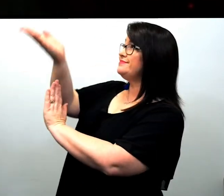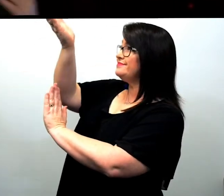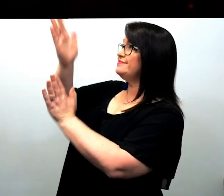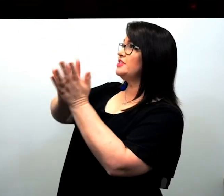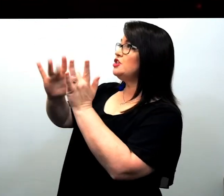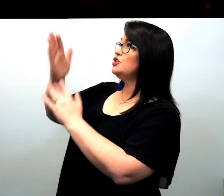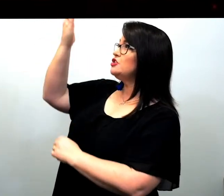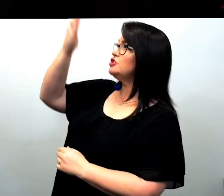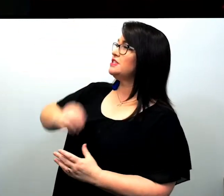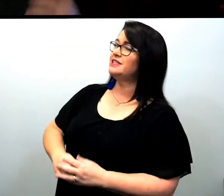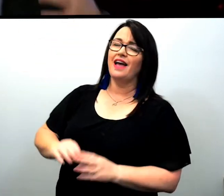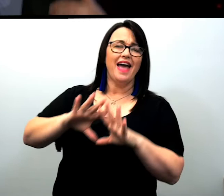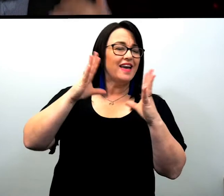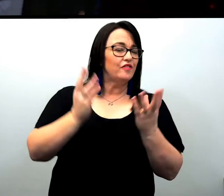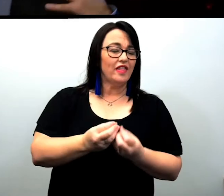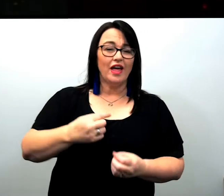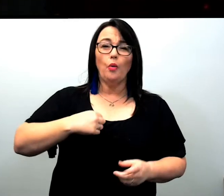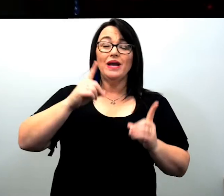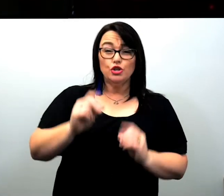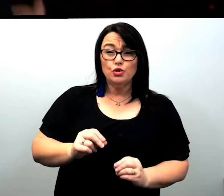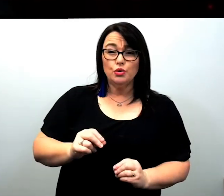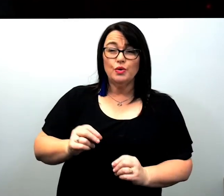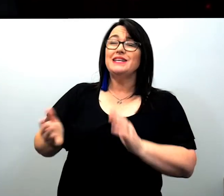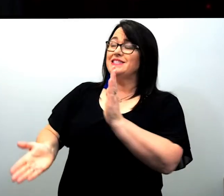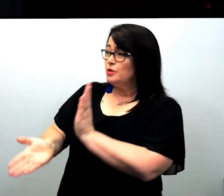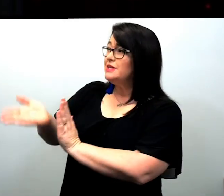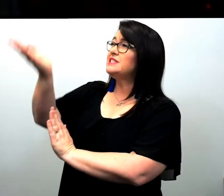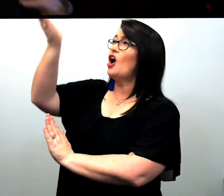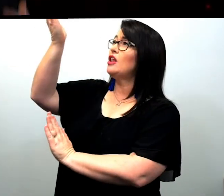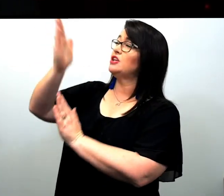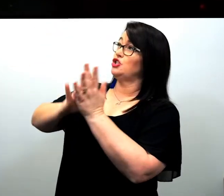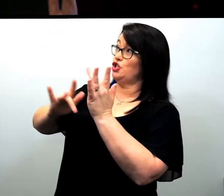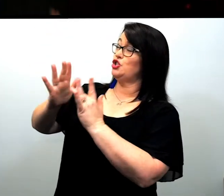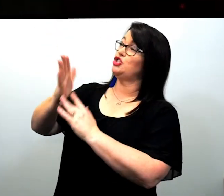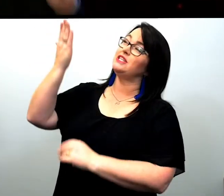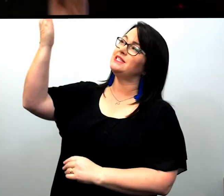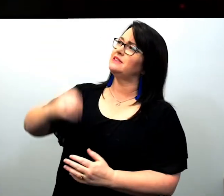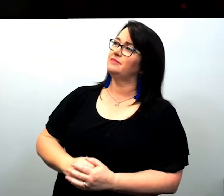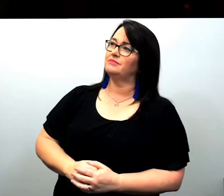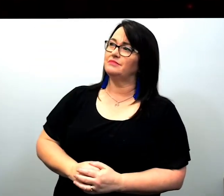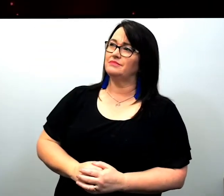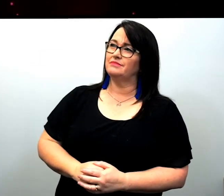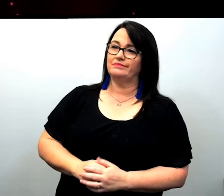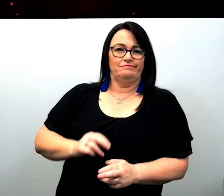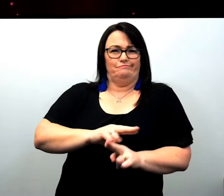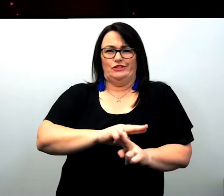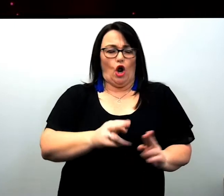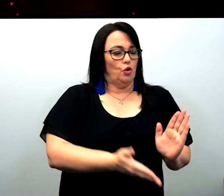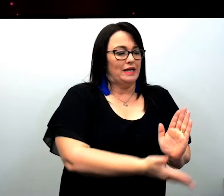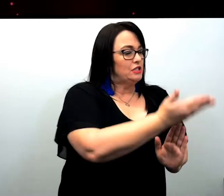Jesus. Everything we do is for the exaltation of Jesus. It's not for the exaltation of any man. It's